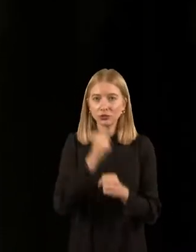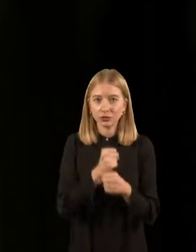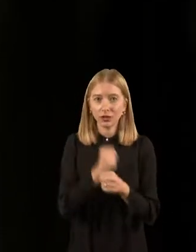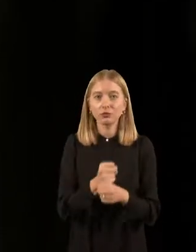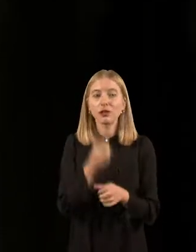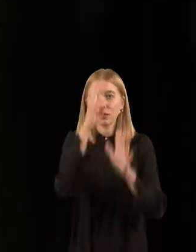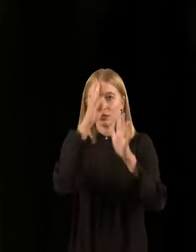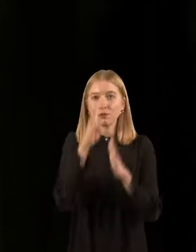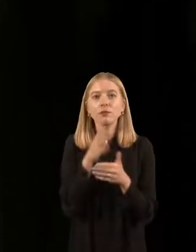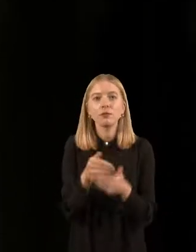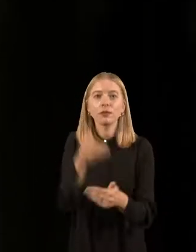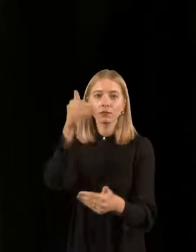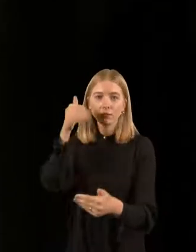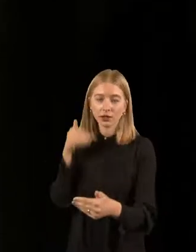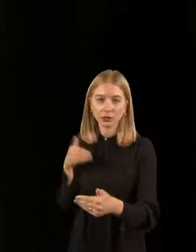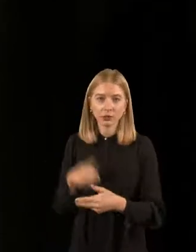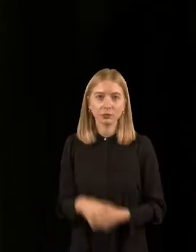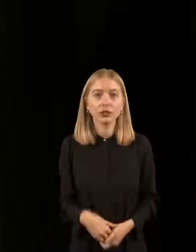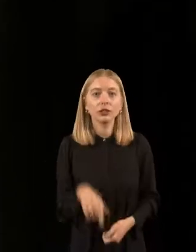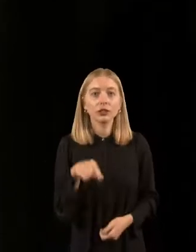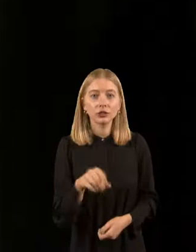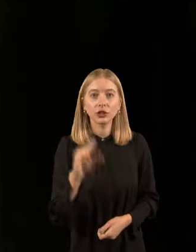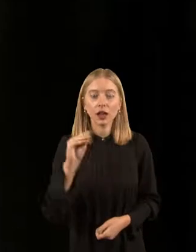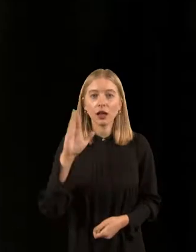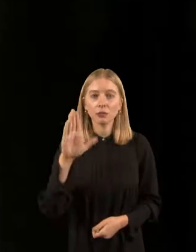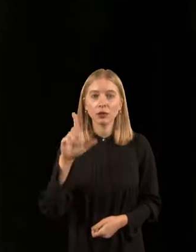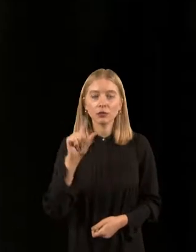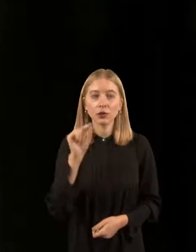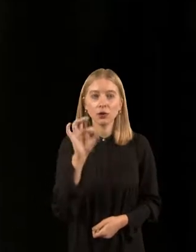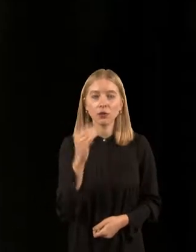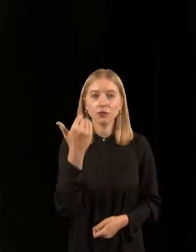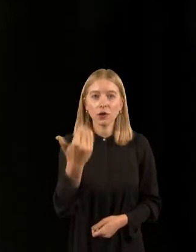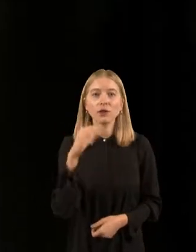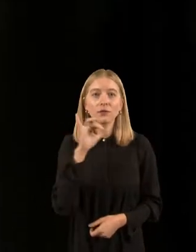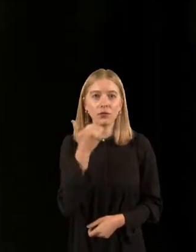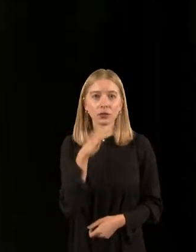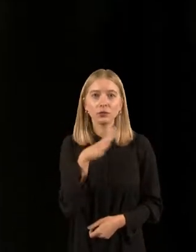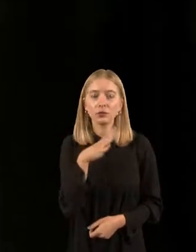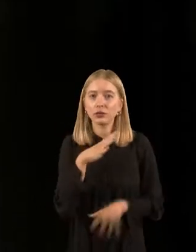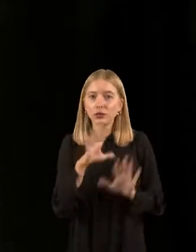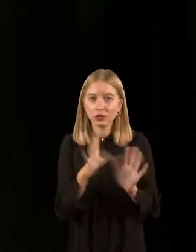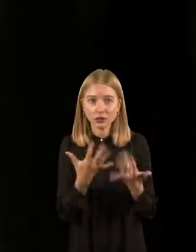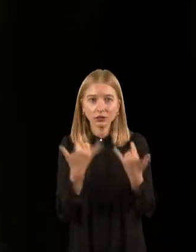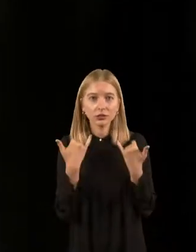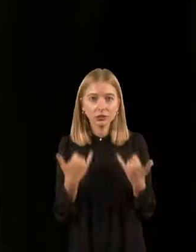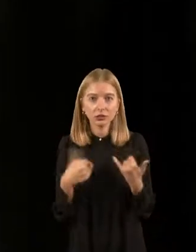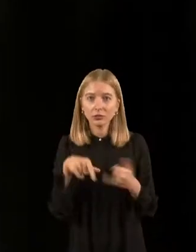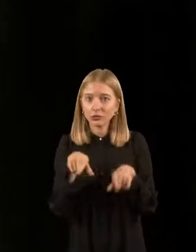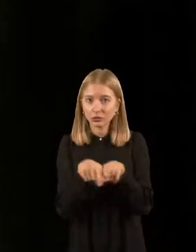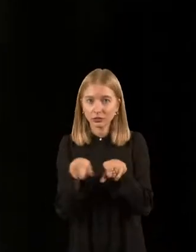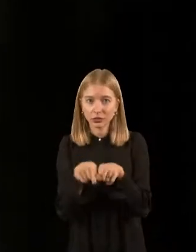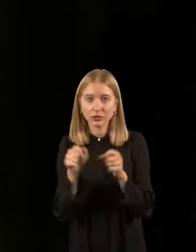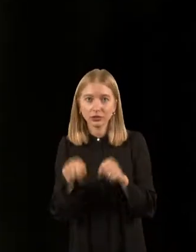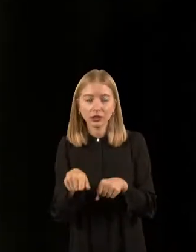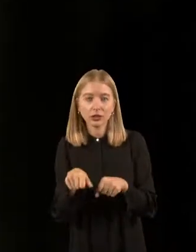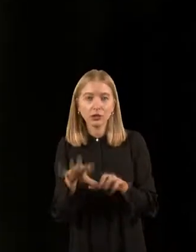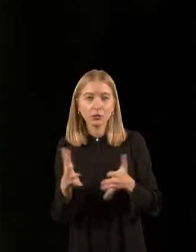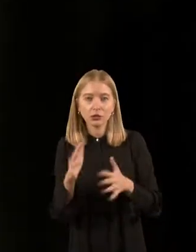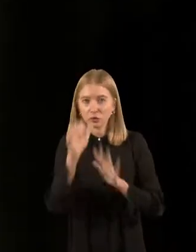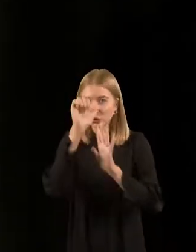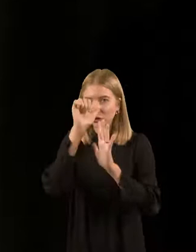you know, started its activity 9 months ago, which coincided with the OECD